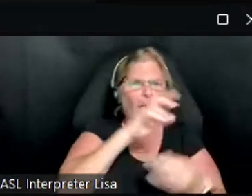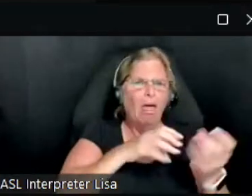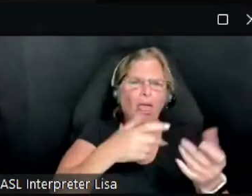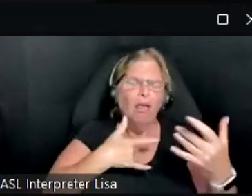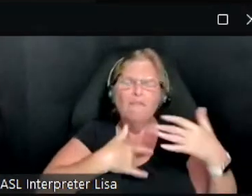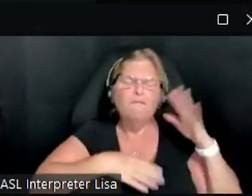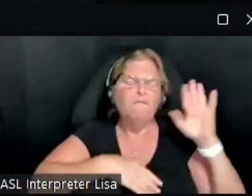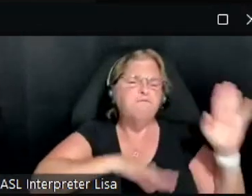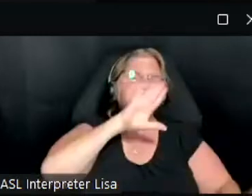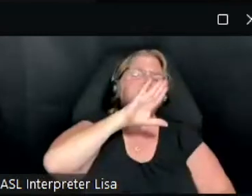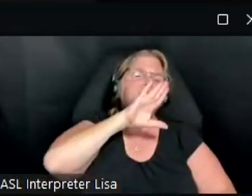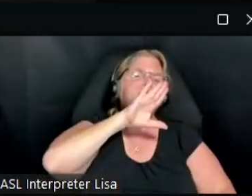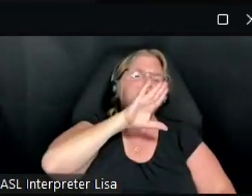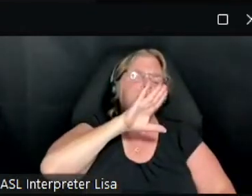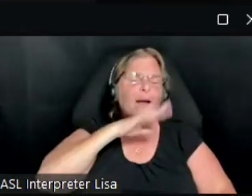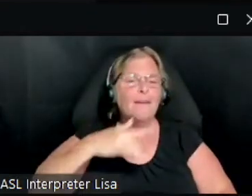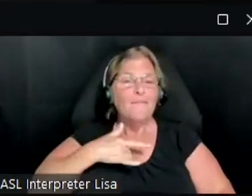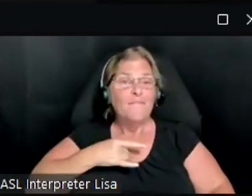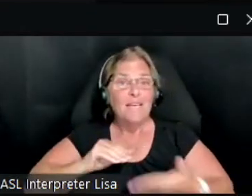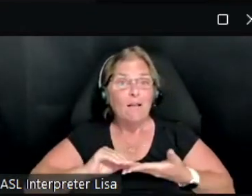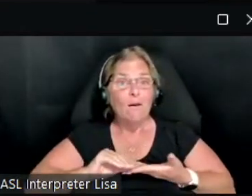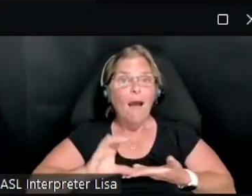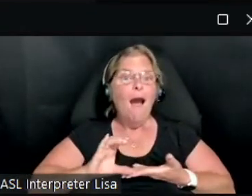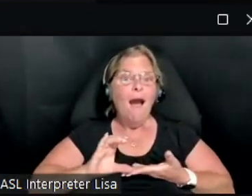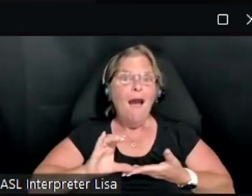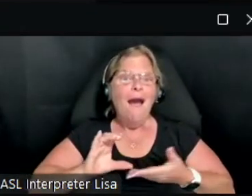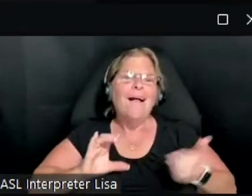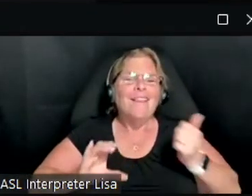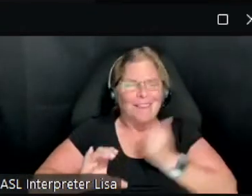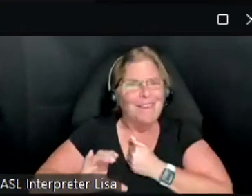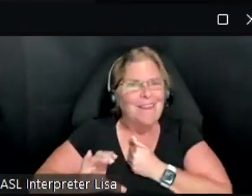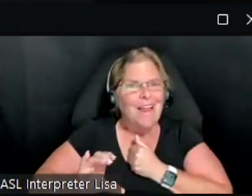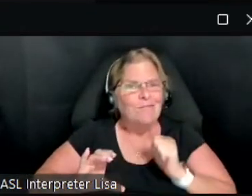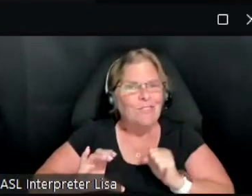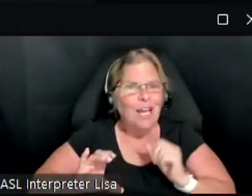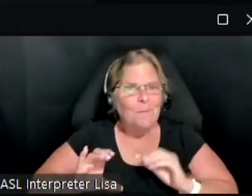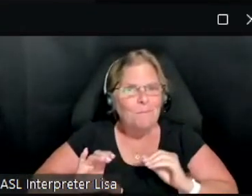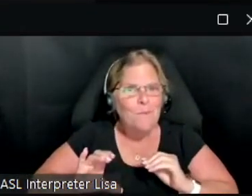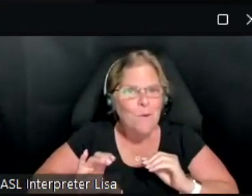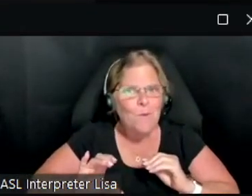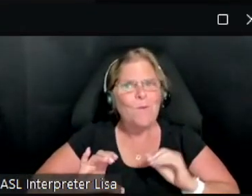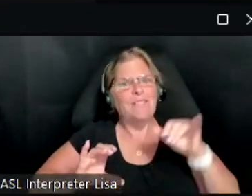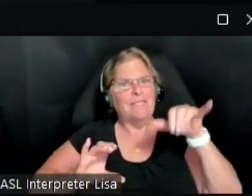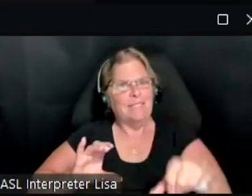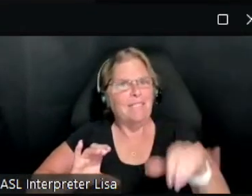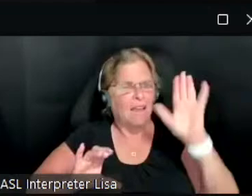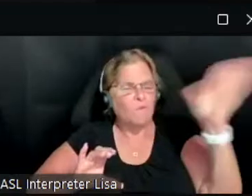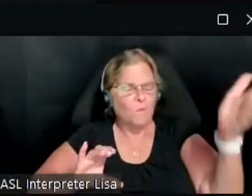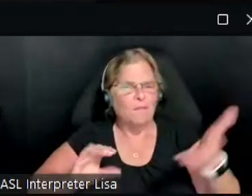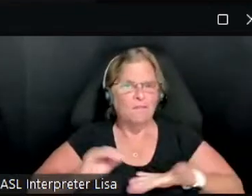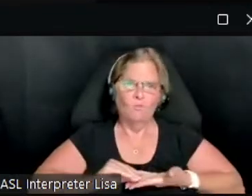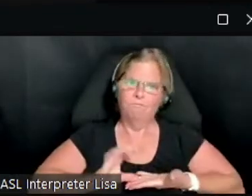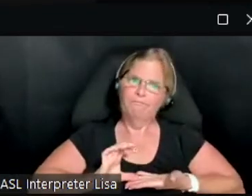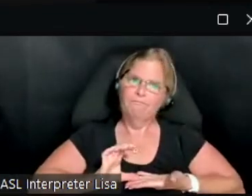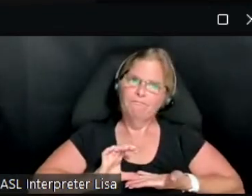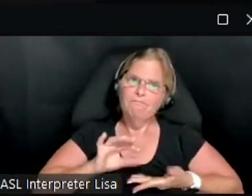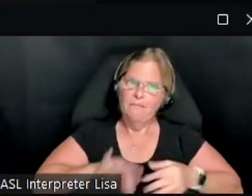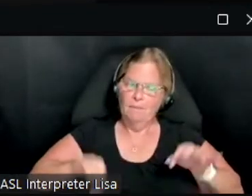the better you feel at your job, the more you love it, and then they're going to stay longer. So that, and